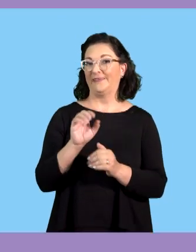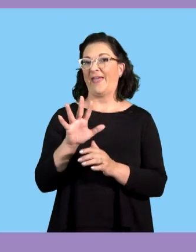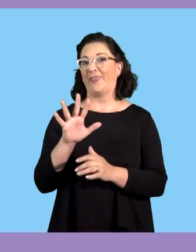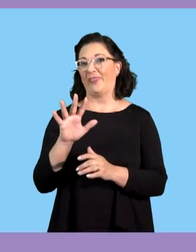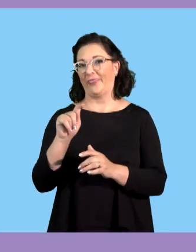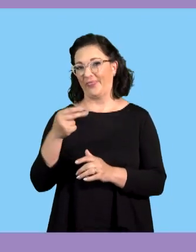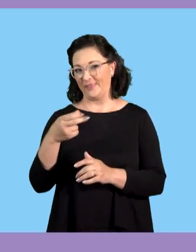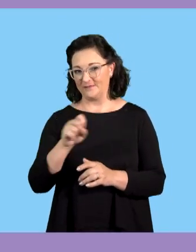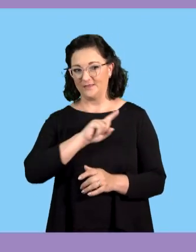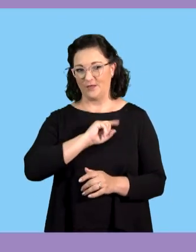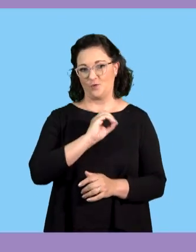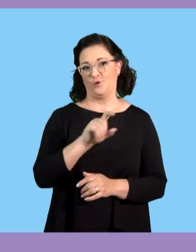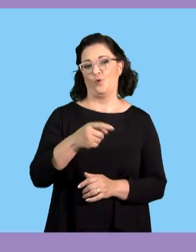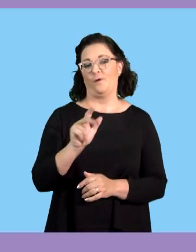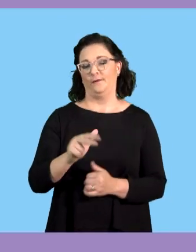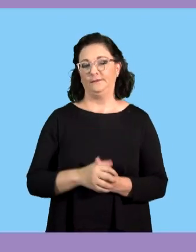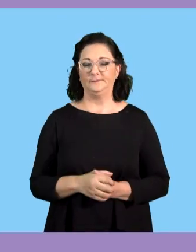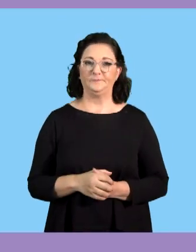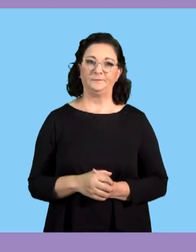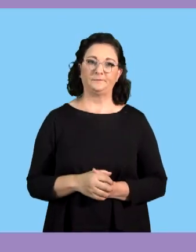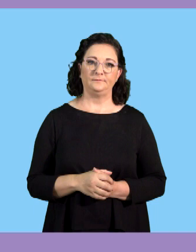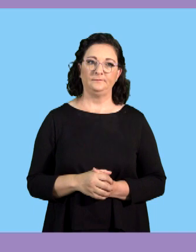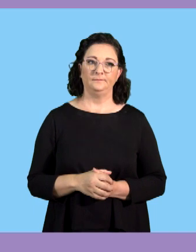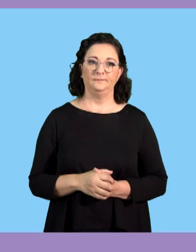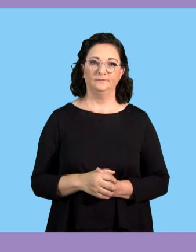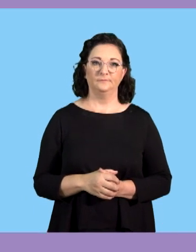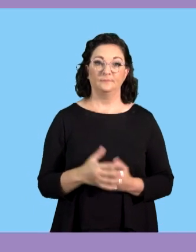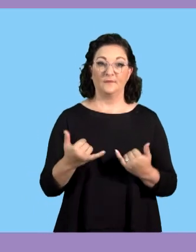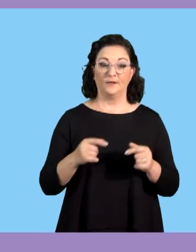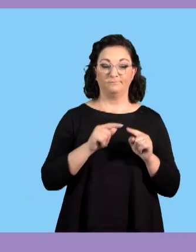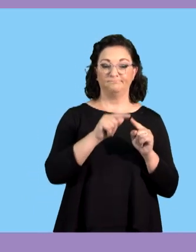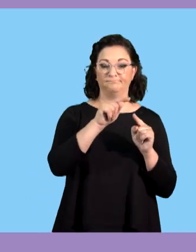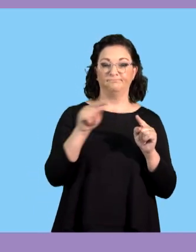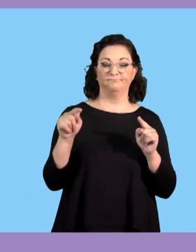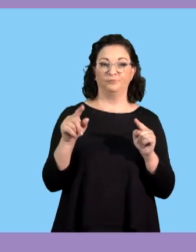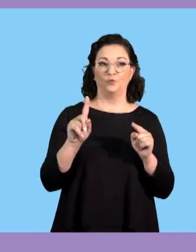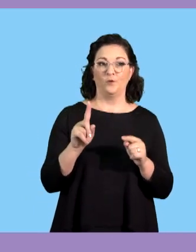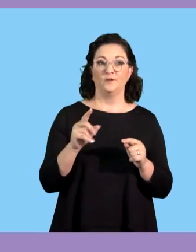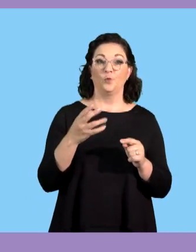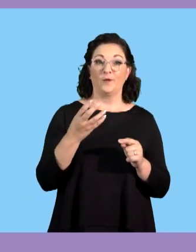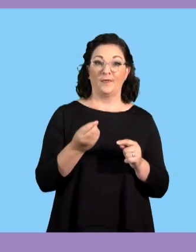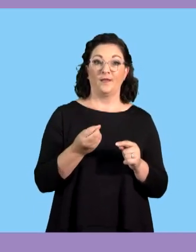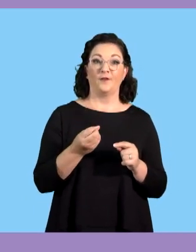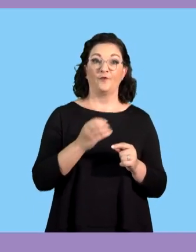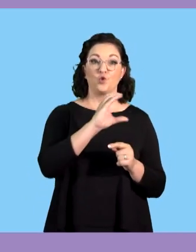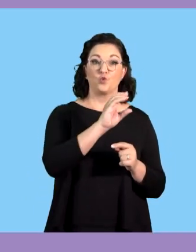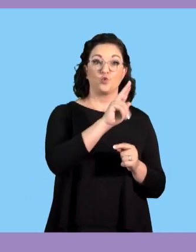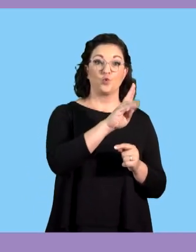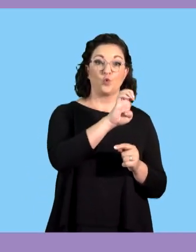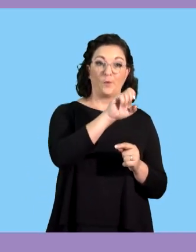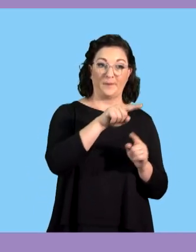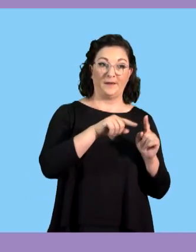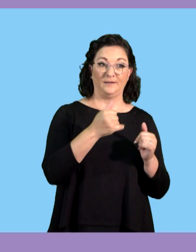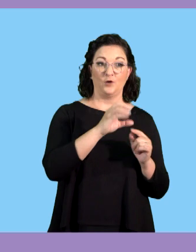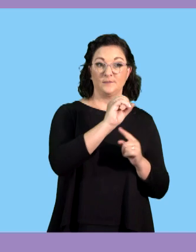be 0.8. Let's look at the next example. Next example, we have the cube root of